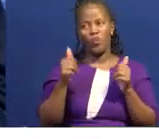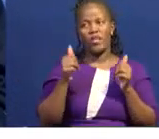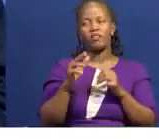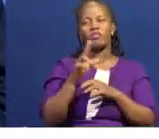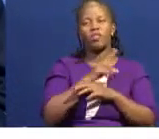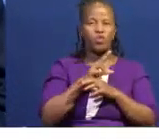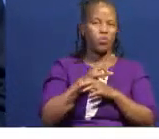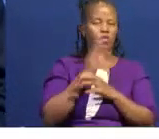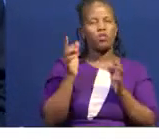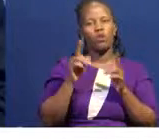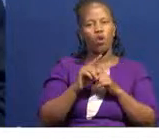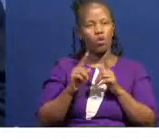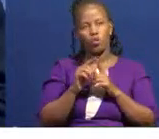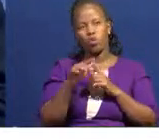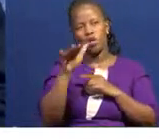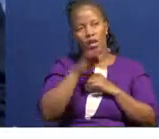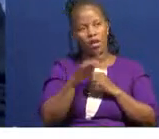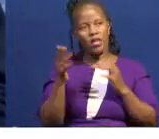weldings,